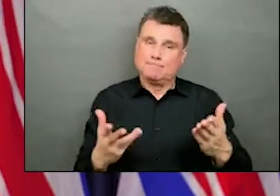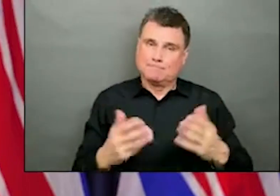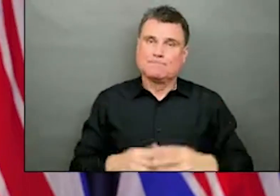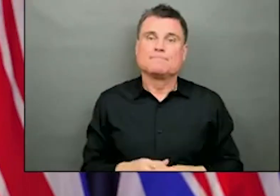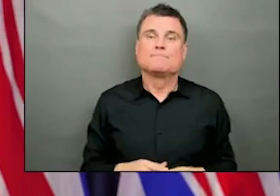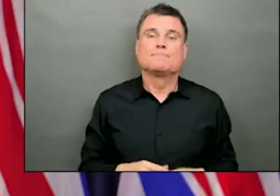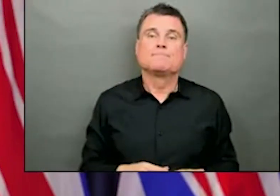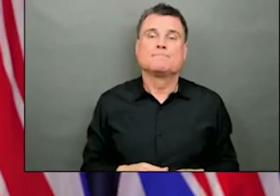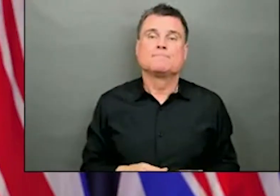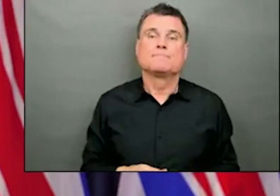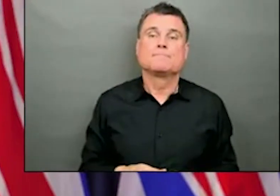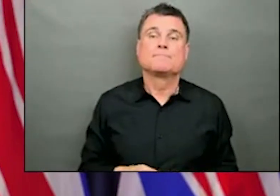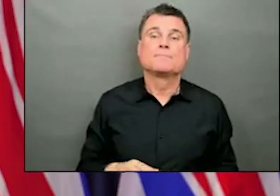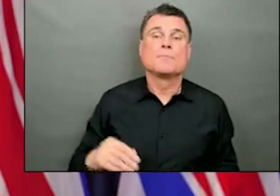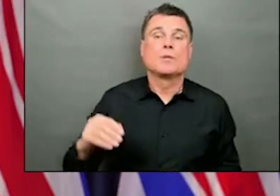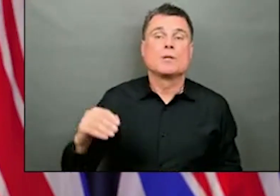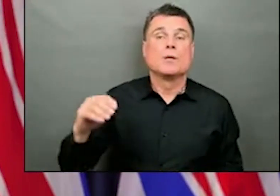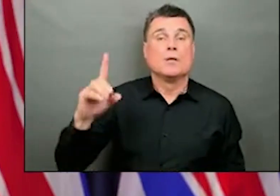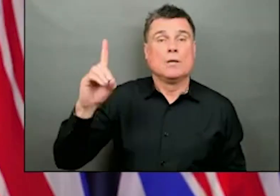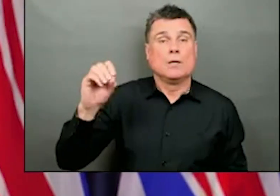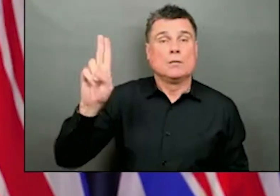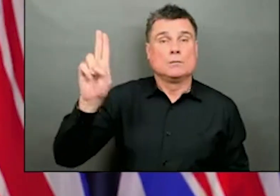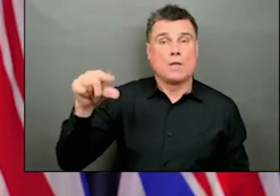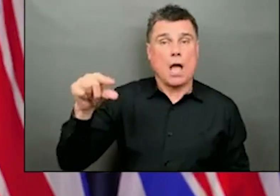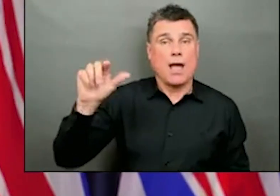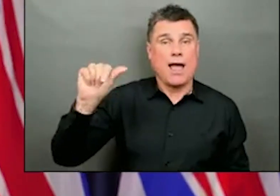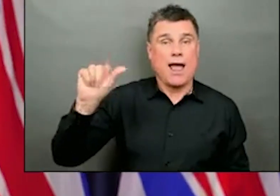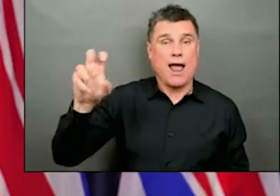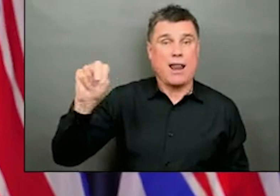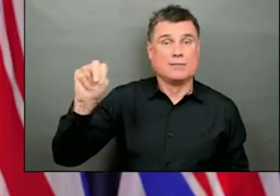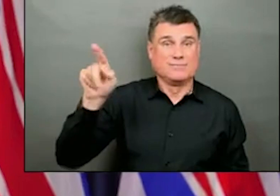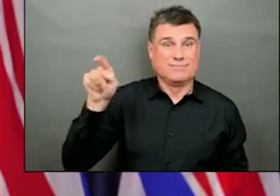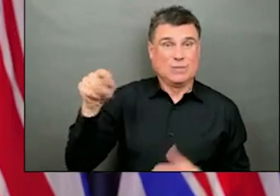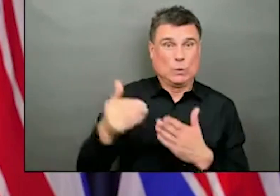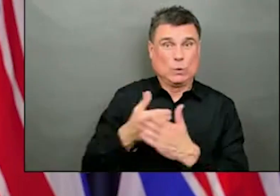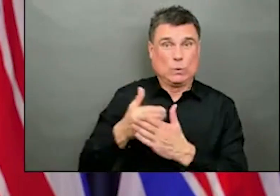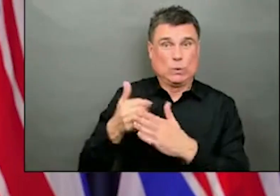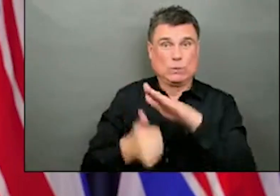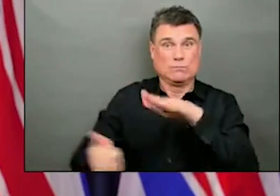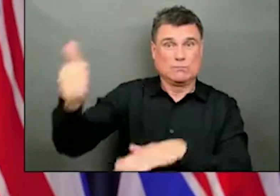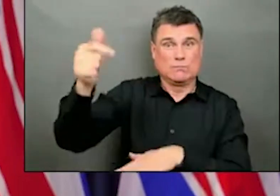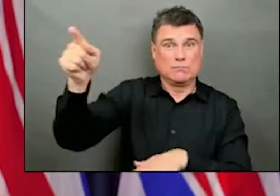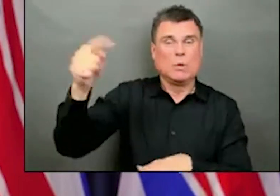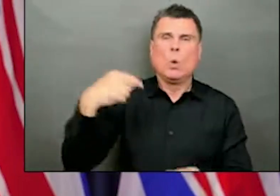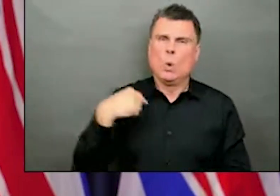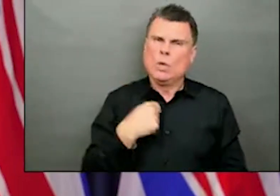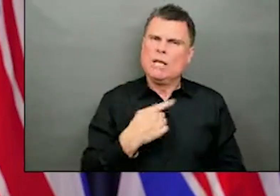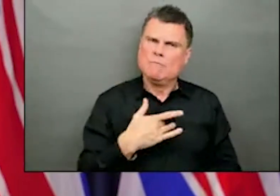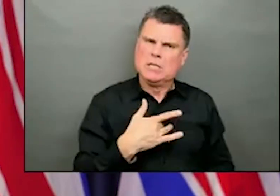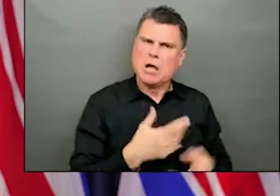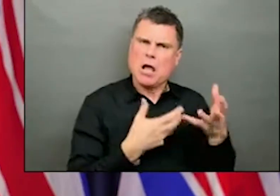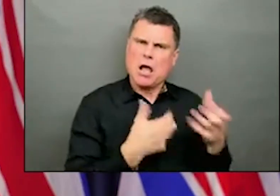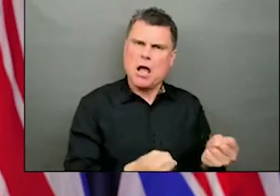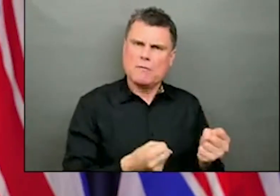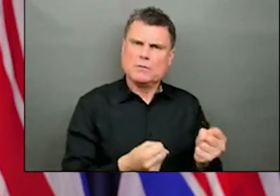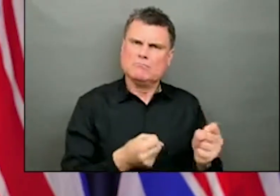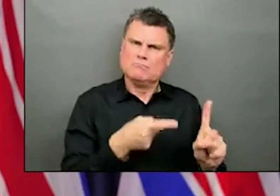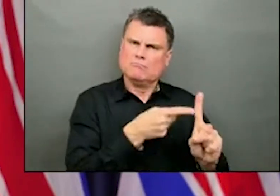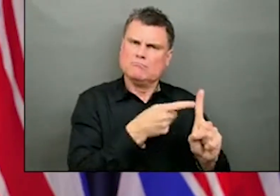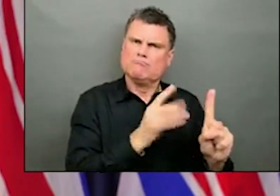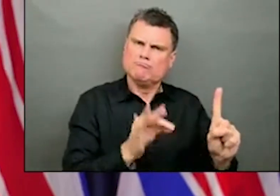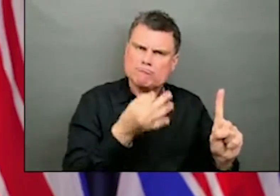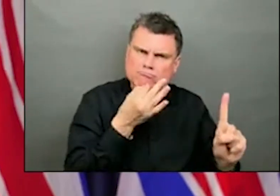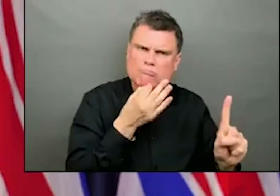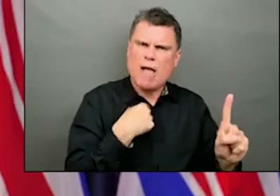within government, within Crown corporations, as well as within the private sector, to bring to bear the types of changes that Mr. Millburn is